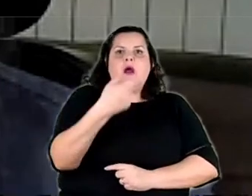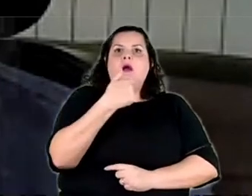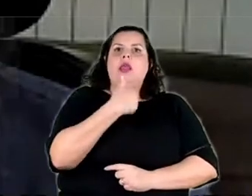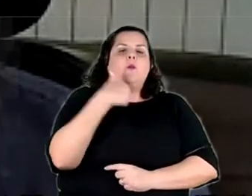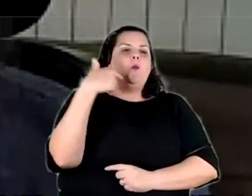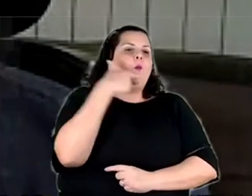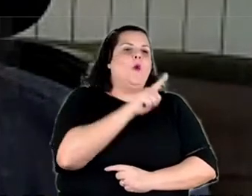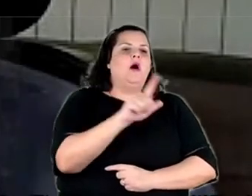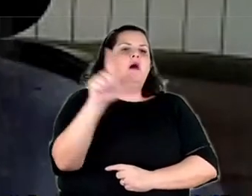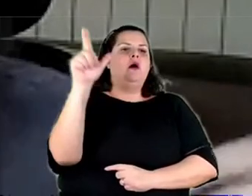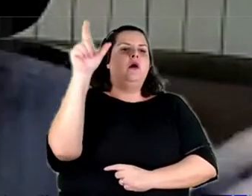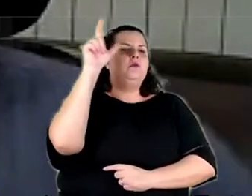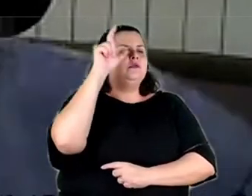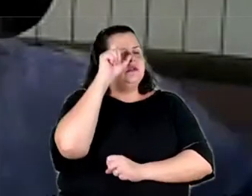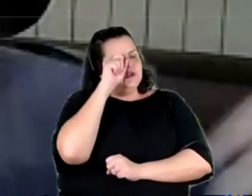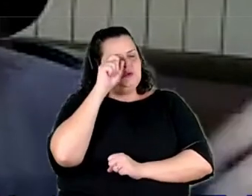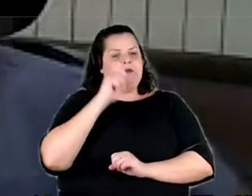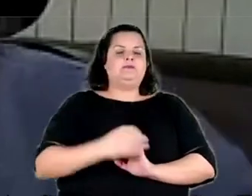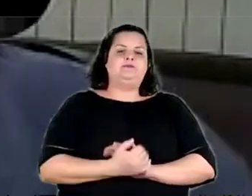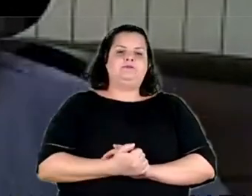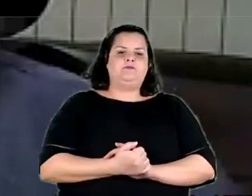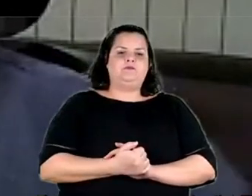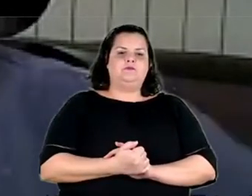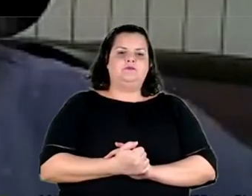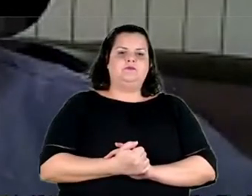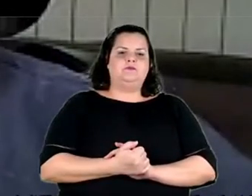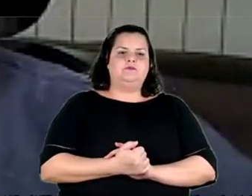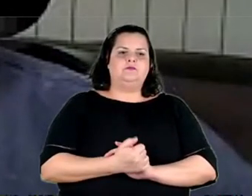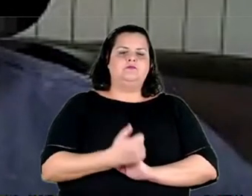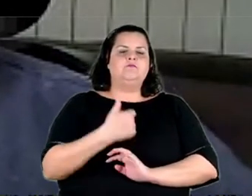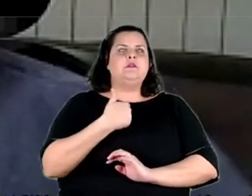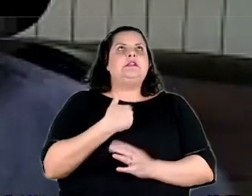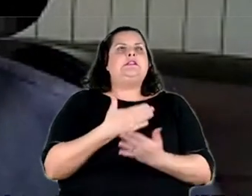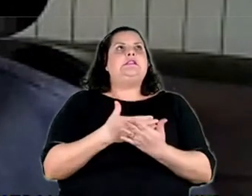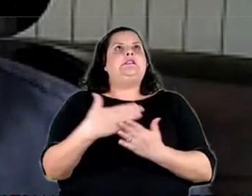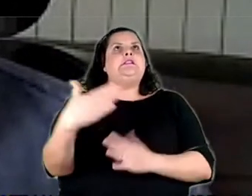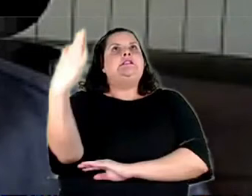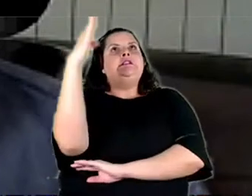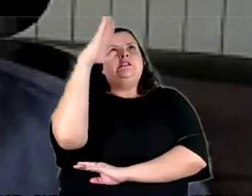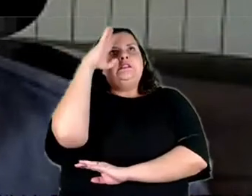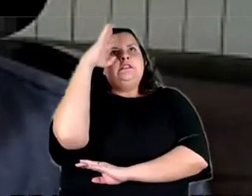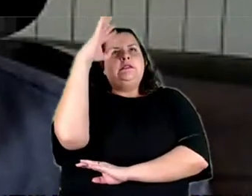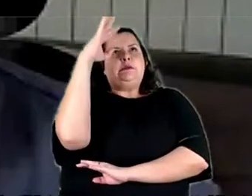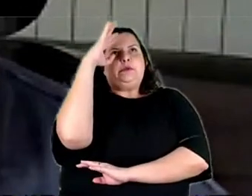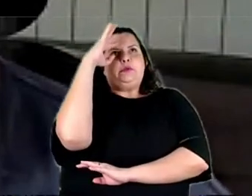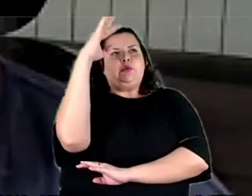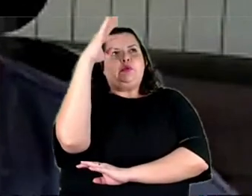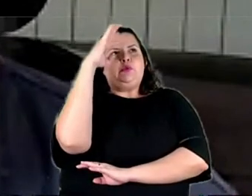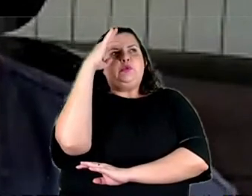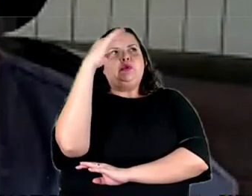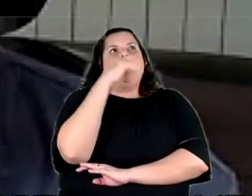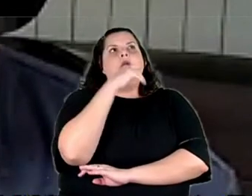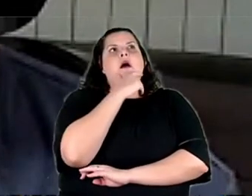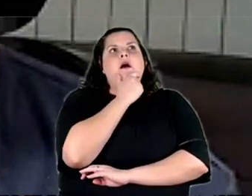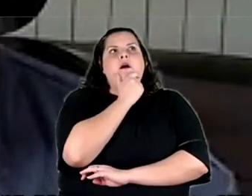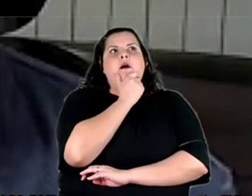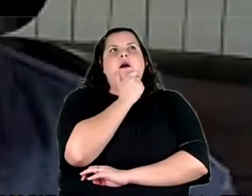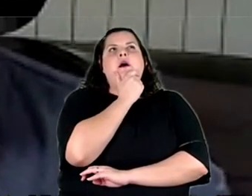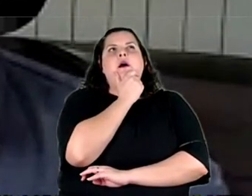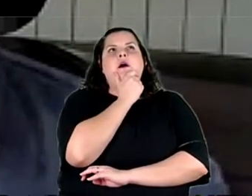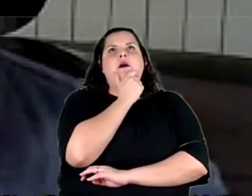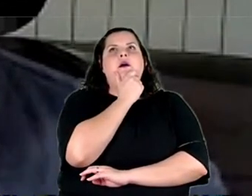started to imagine as if I were having a conversation with my Palestinian neighbor on the next hill,